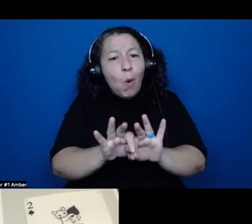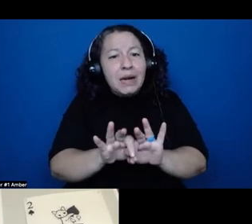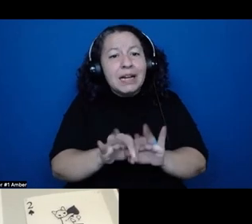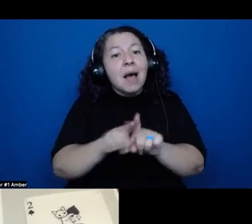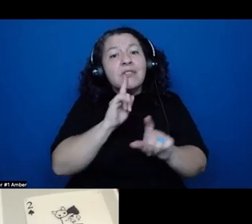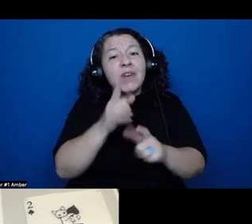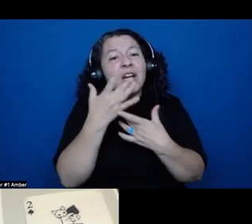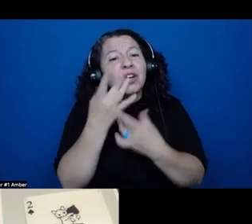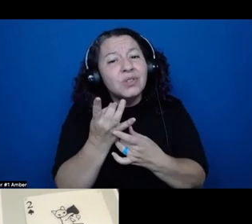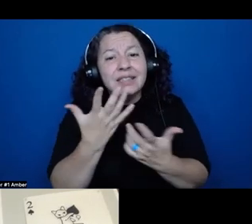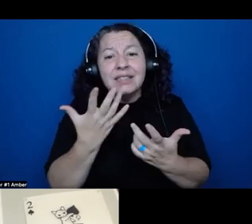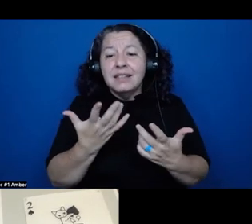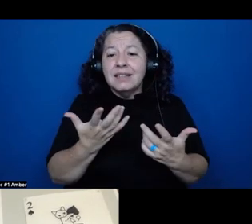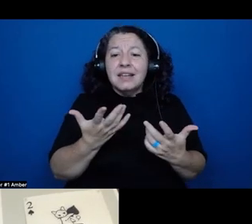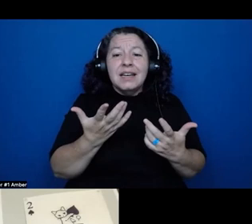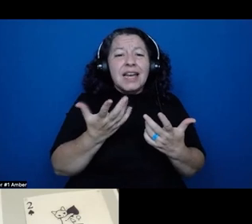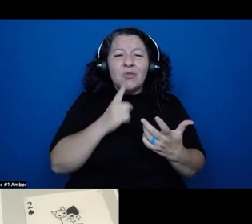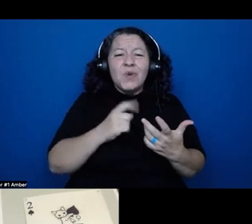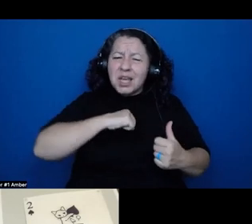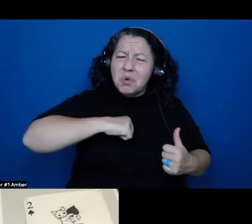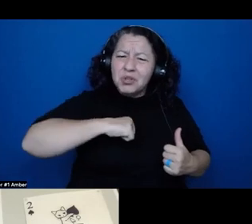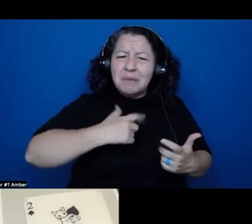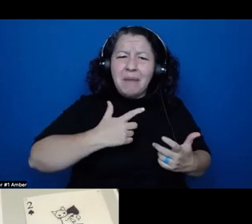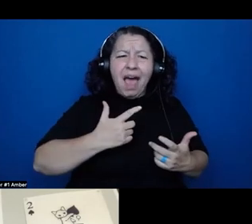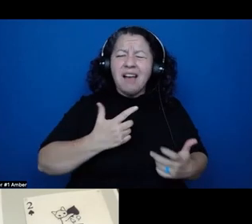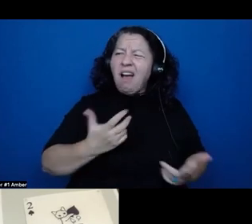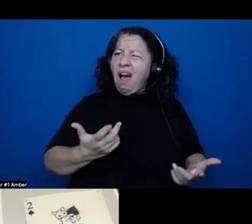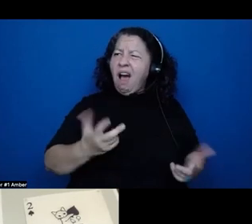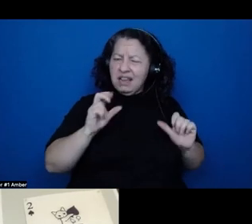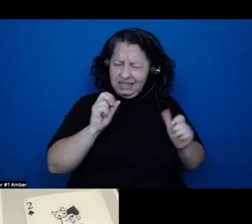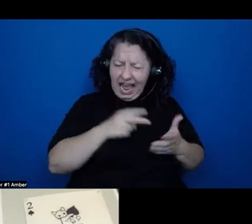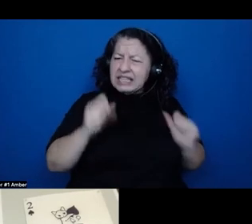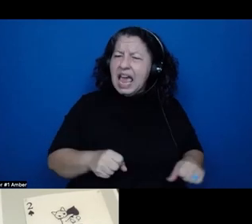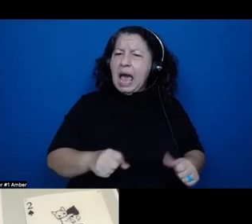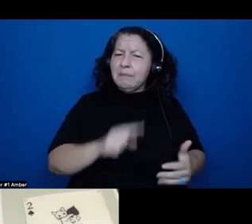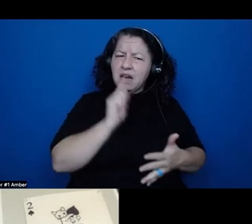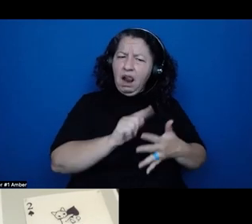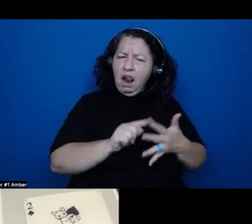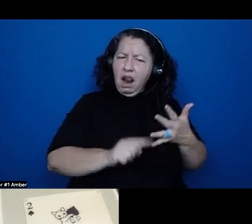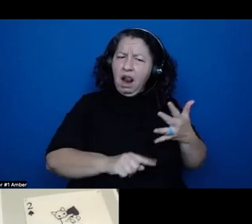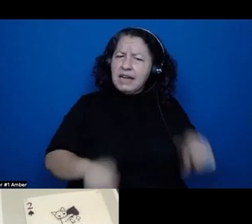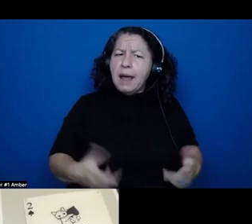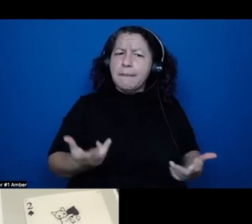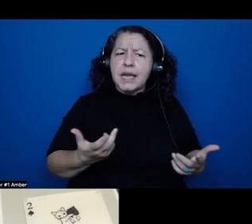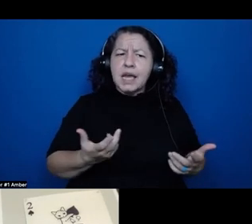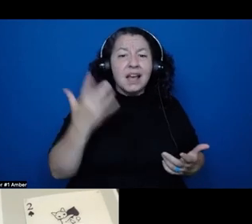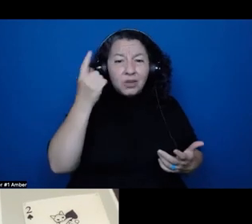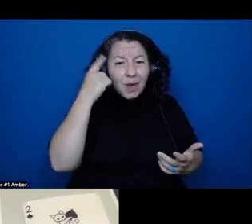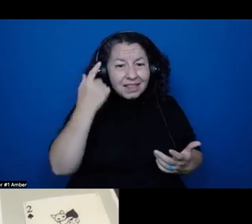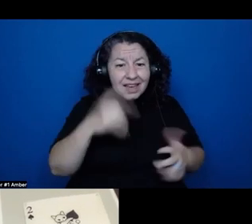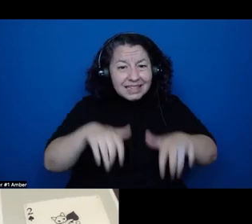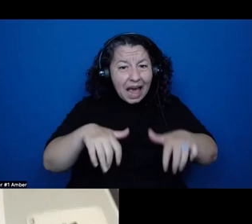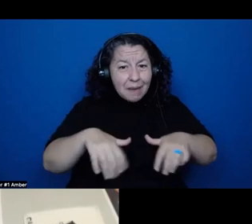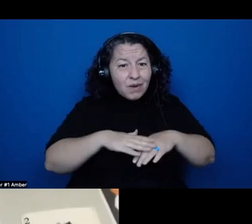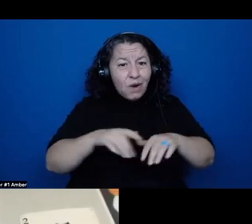like pushing back as to what dance can even be, you know, like that's why I think like typing on your keyboard is a form of movement, or